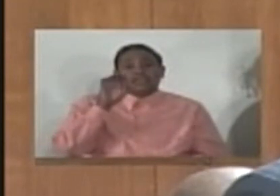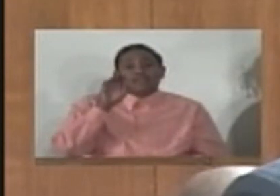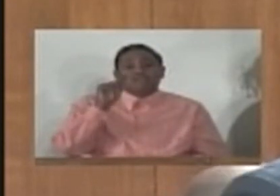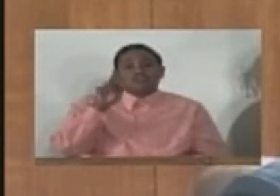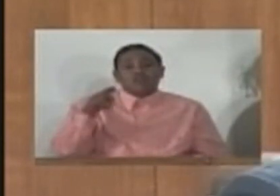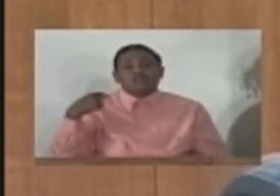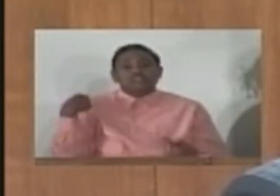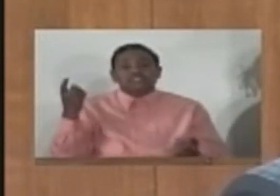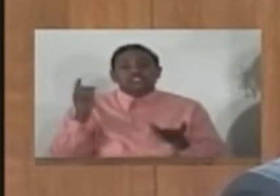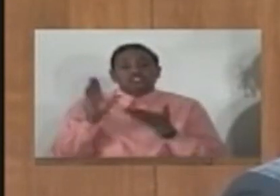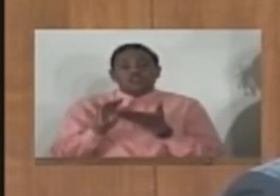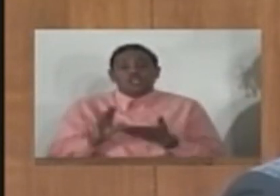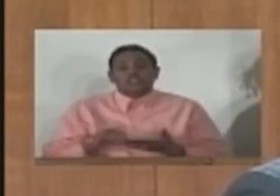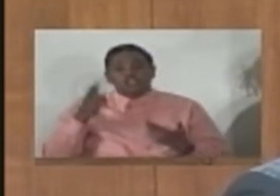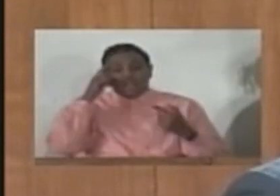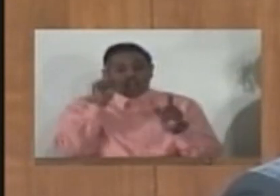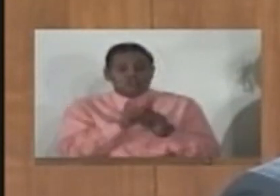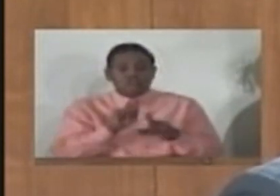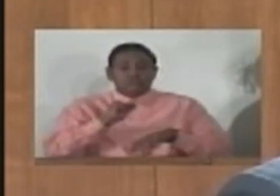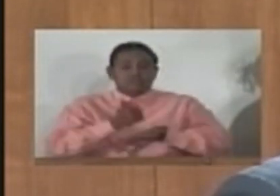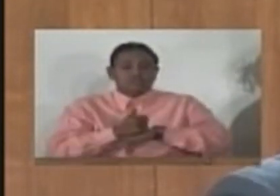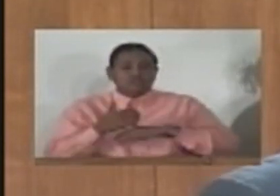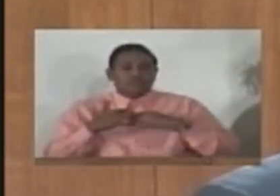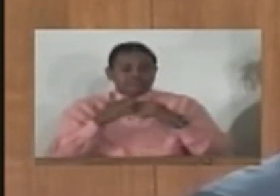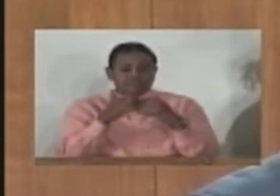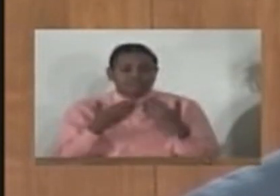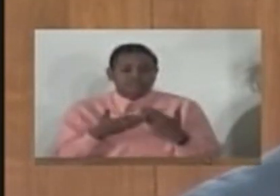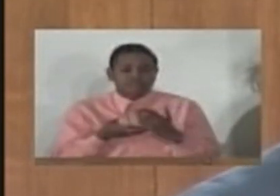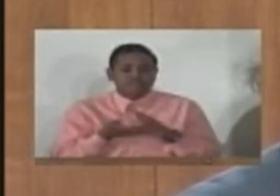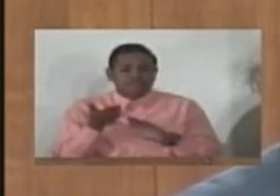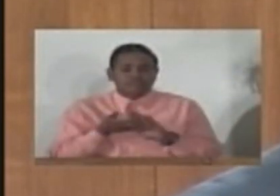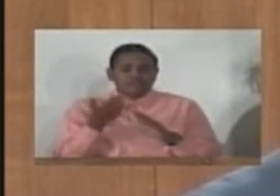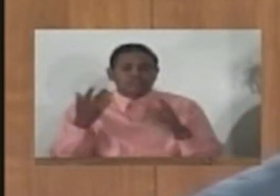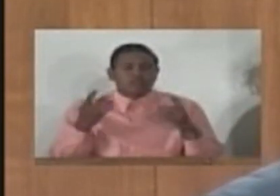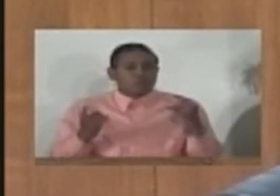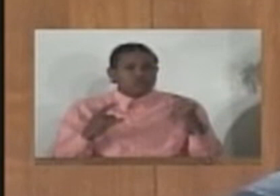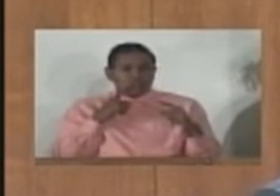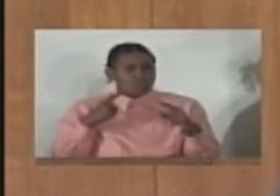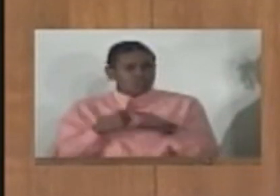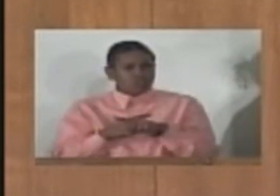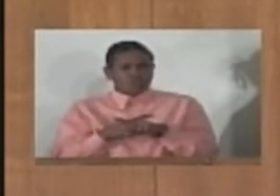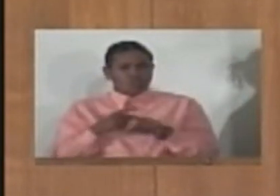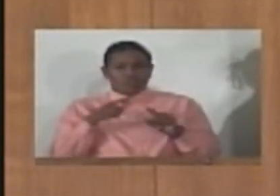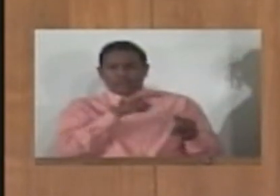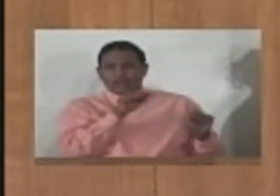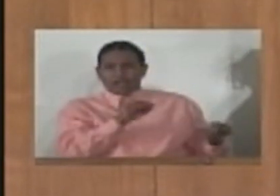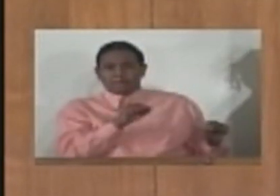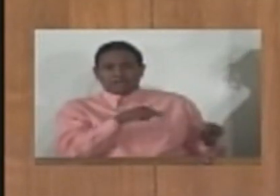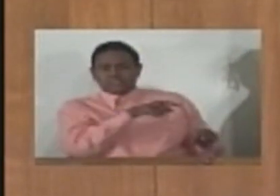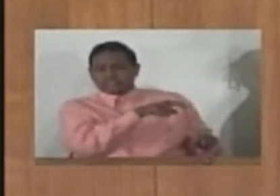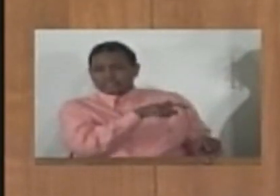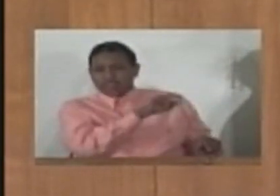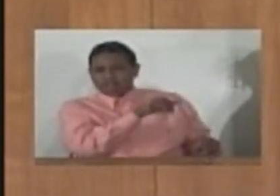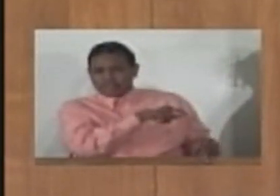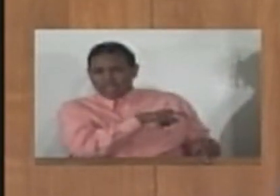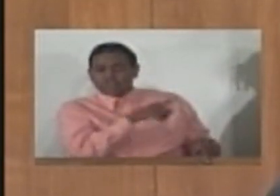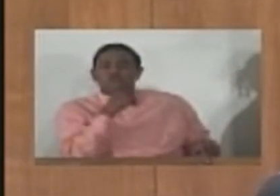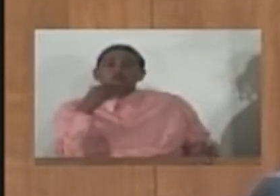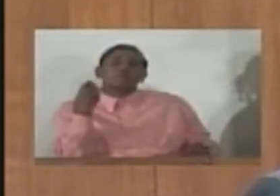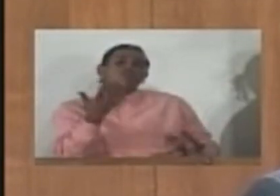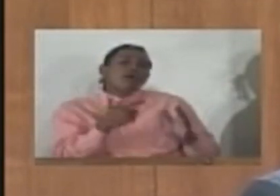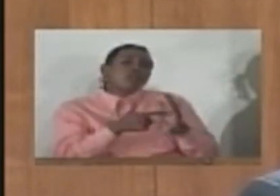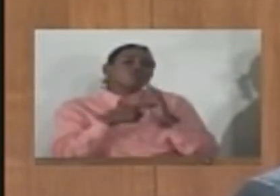the concession agreement came into force, which is compromising the capacity of the PAJ to provide the